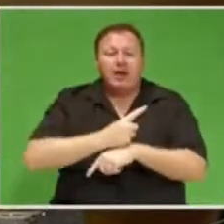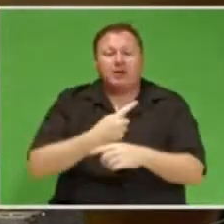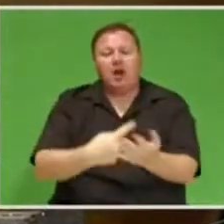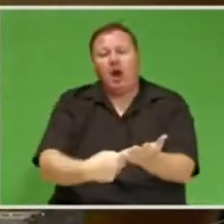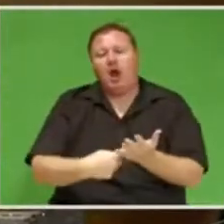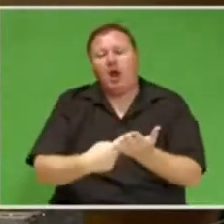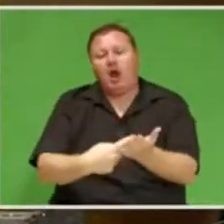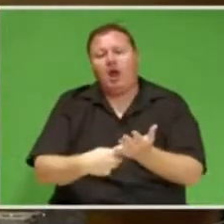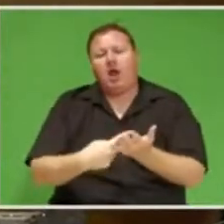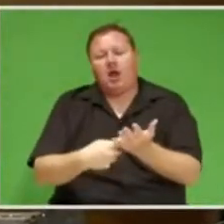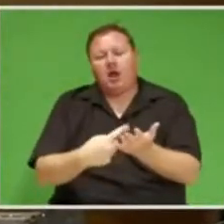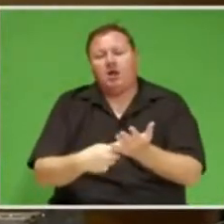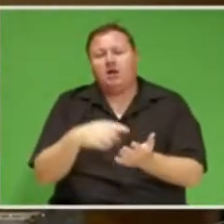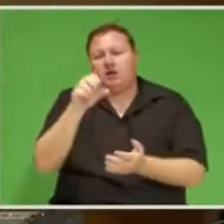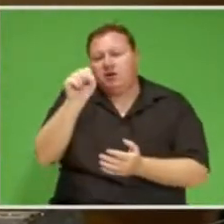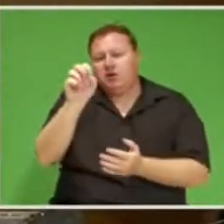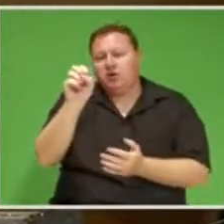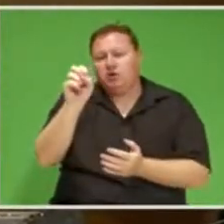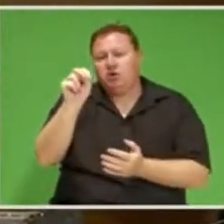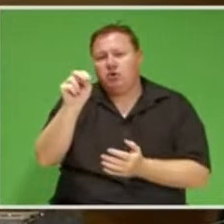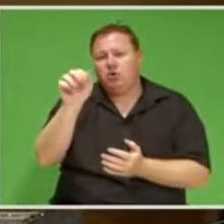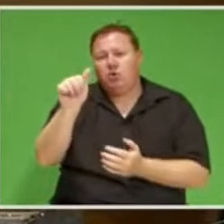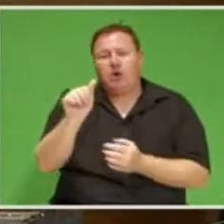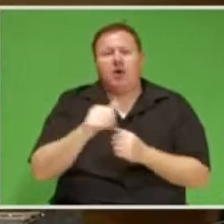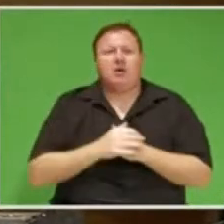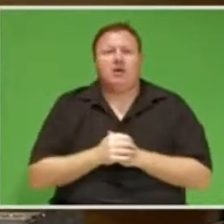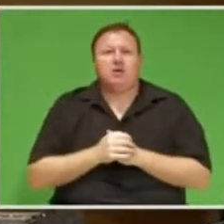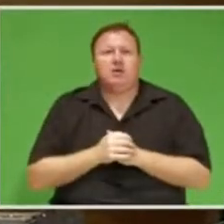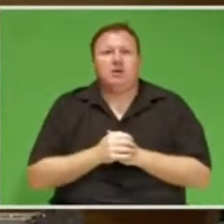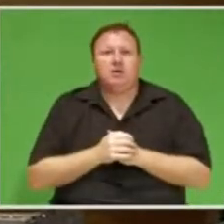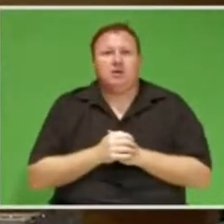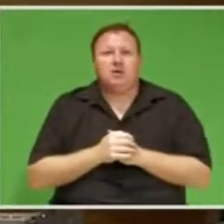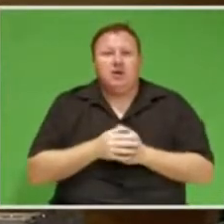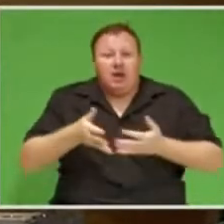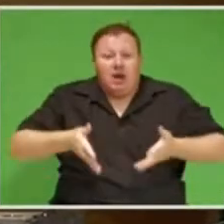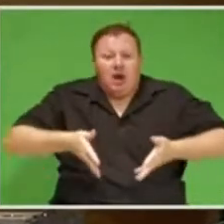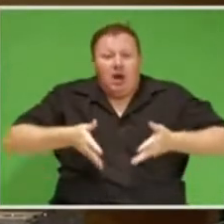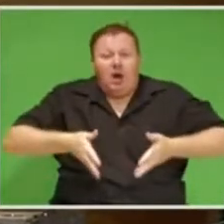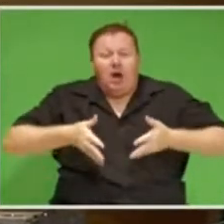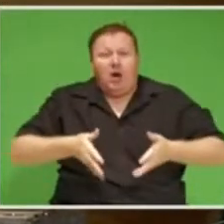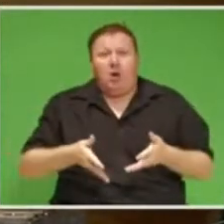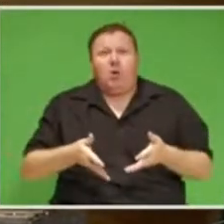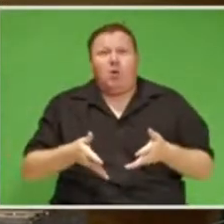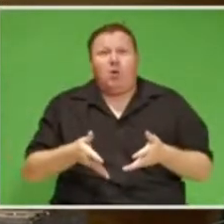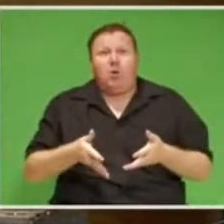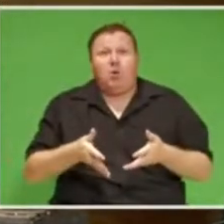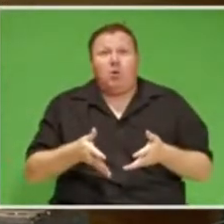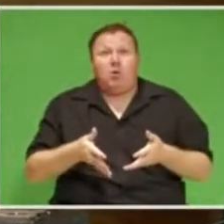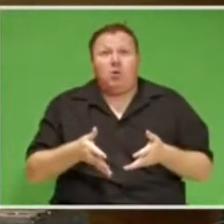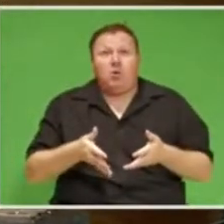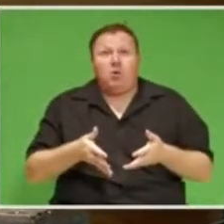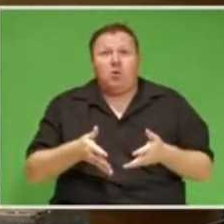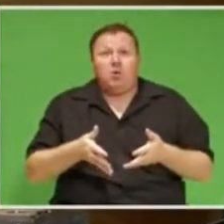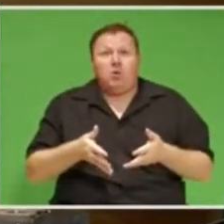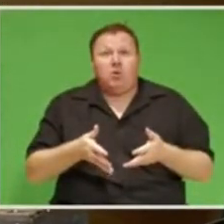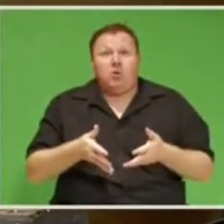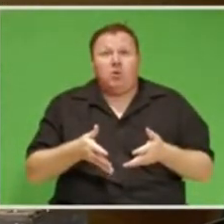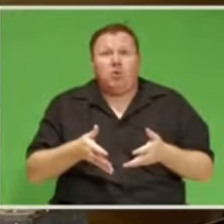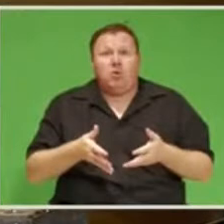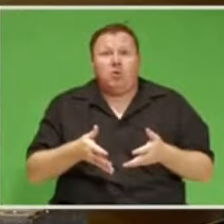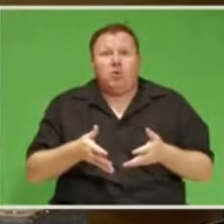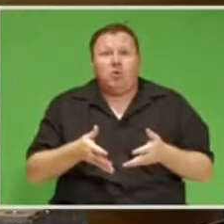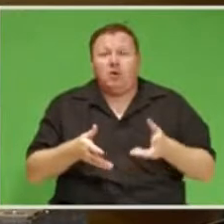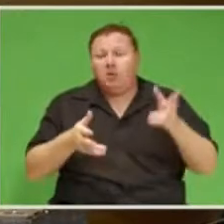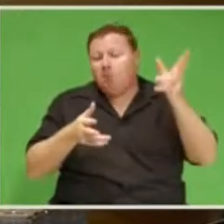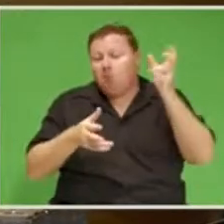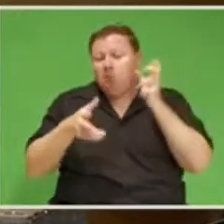debate of the State of the Nation address. For now, we are receiving the State of the Nation